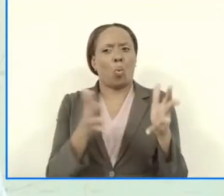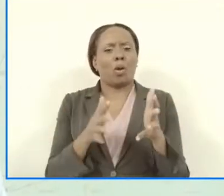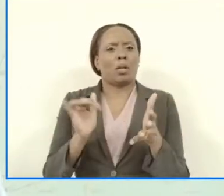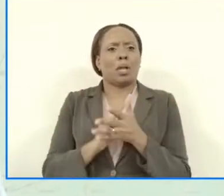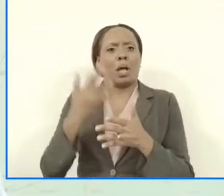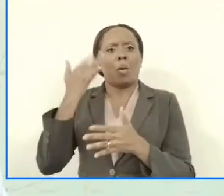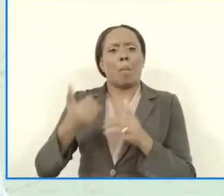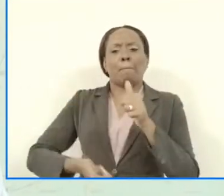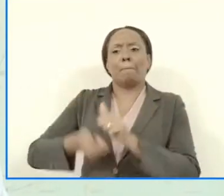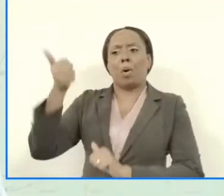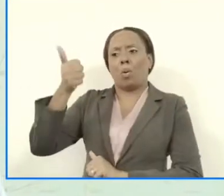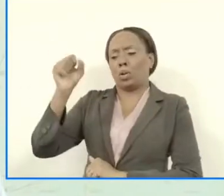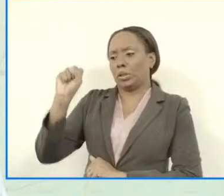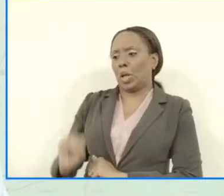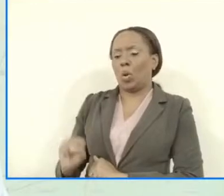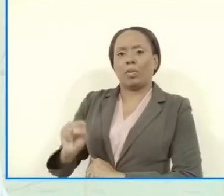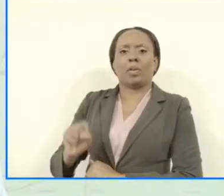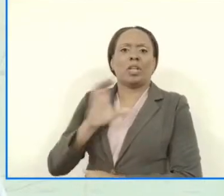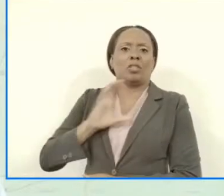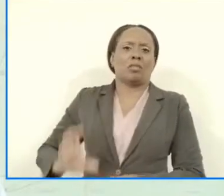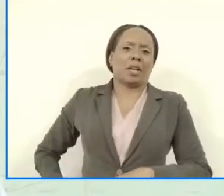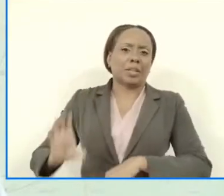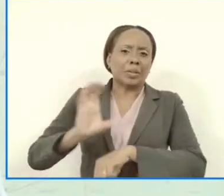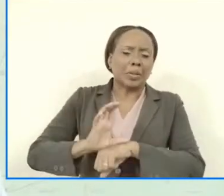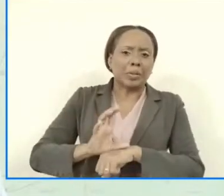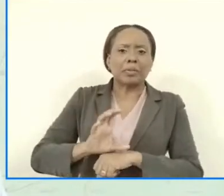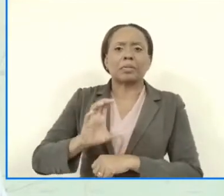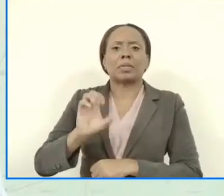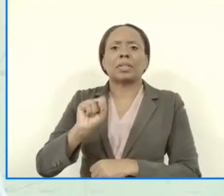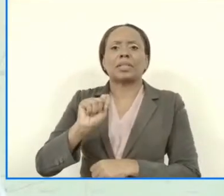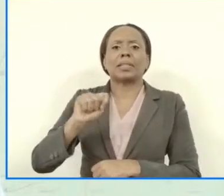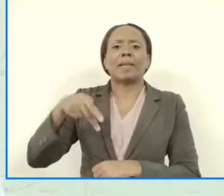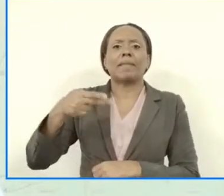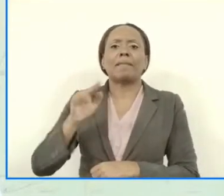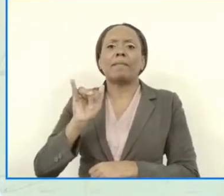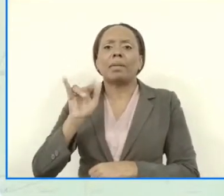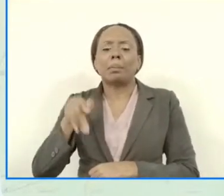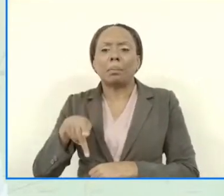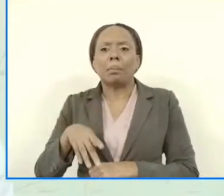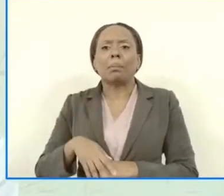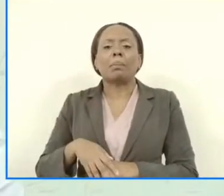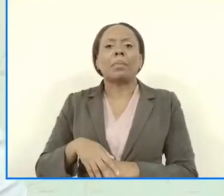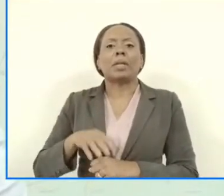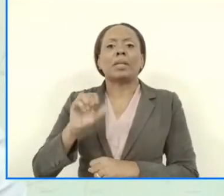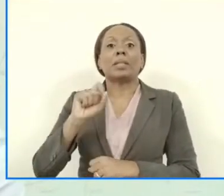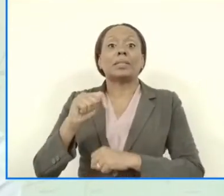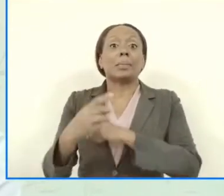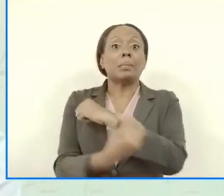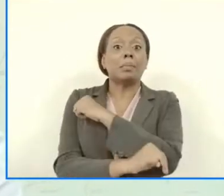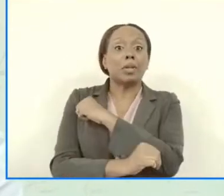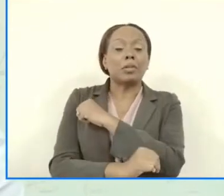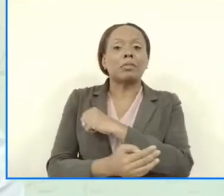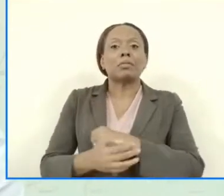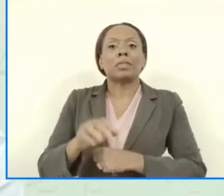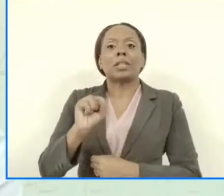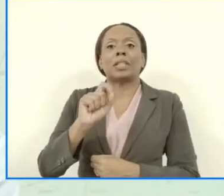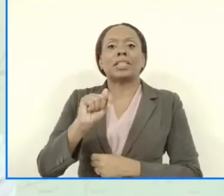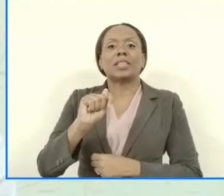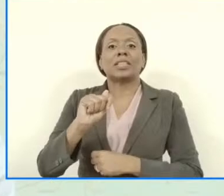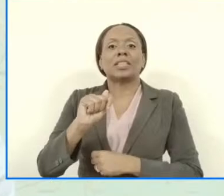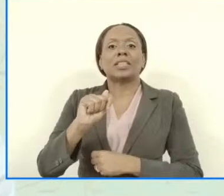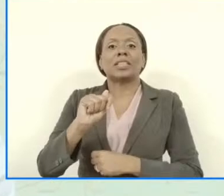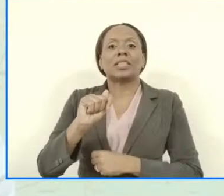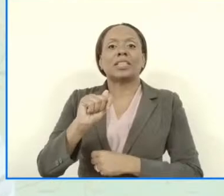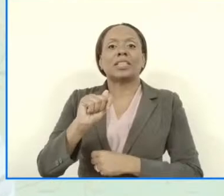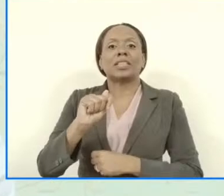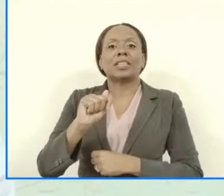island. Christchurch, St. Philip, St. Michael, St. George, etc. After the 9 a.m. or so, the